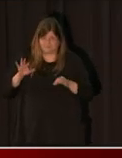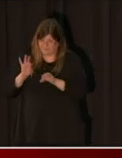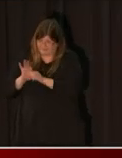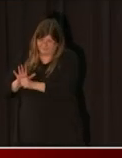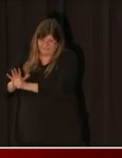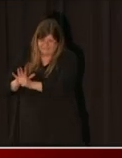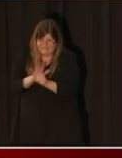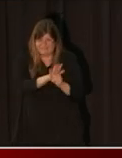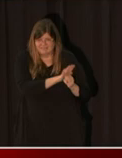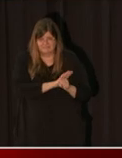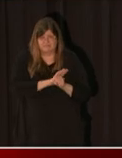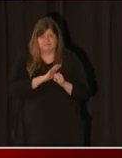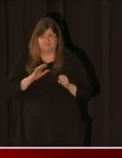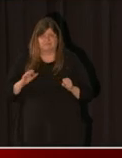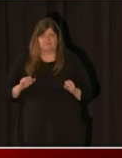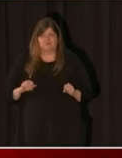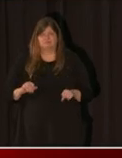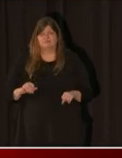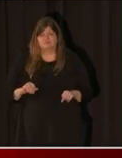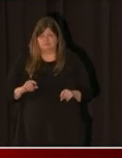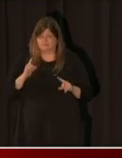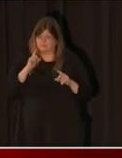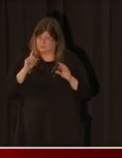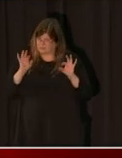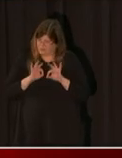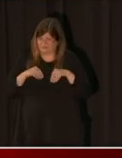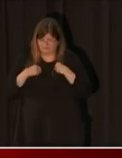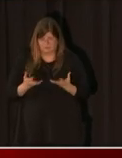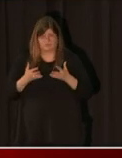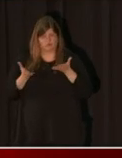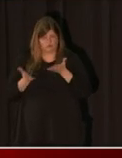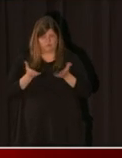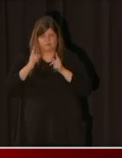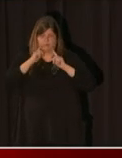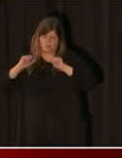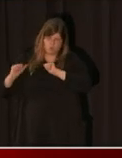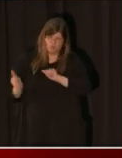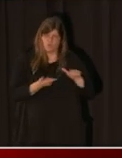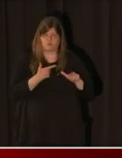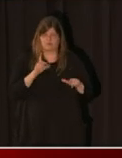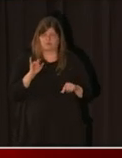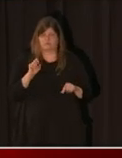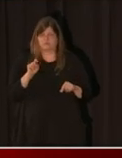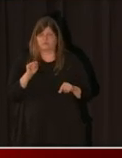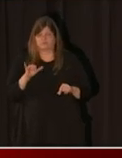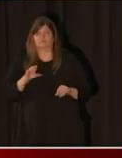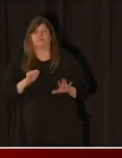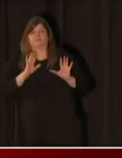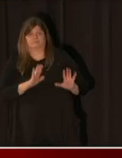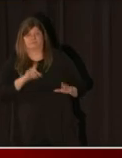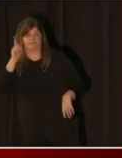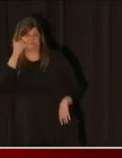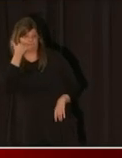services to every district here in the city. Amanda from the city. Amanda, thank you. Go ahead.